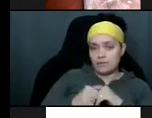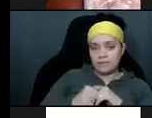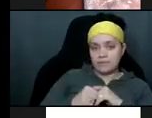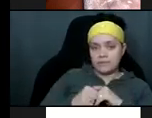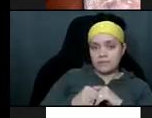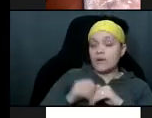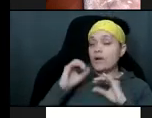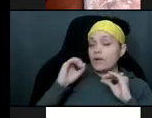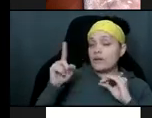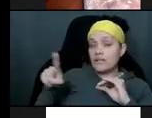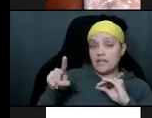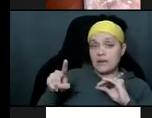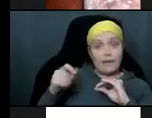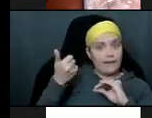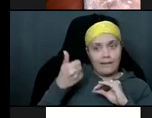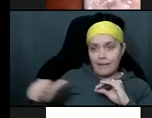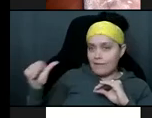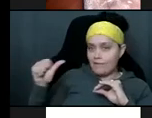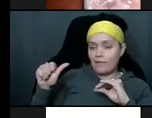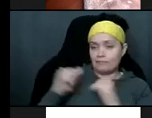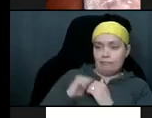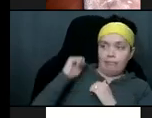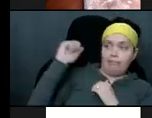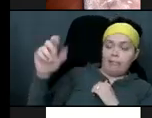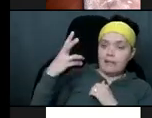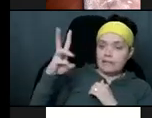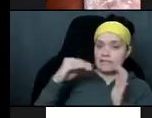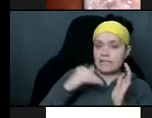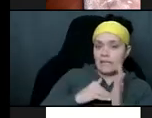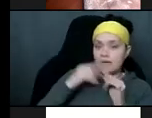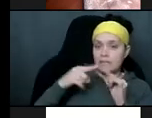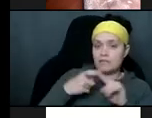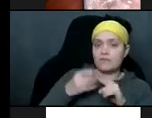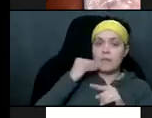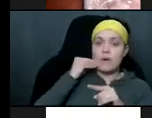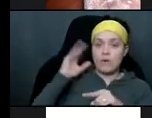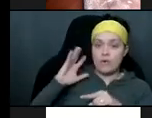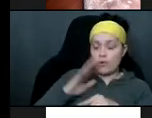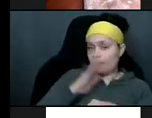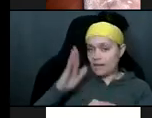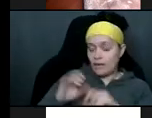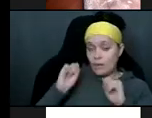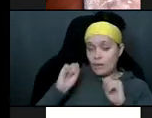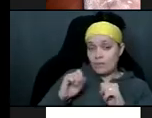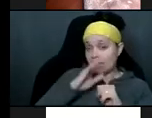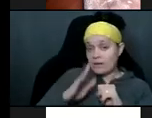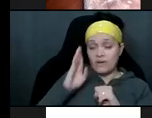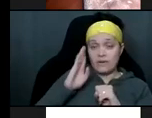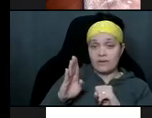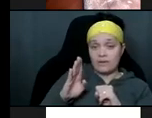None of them certainly had ever been 16,000 miles away from home before. Probably none of them had ever